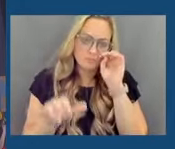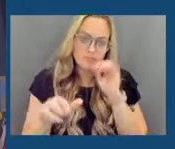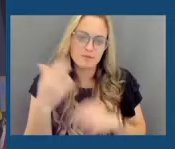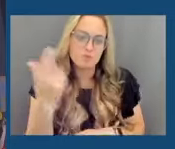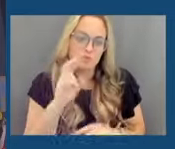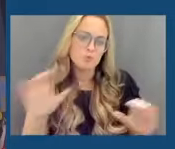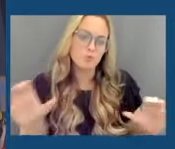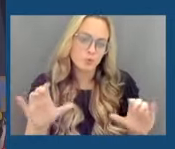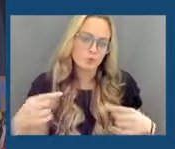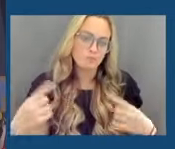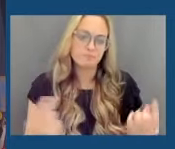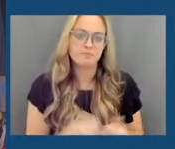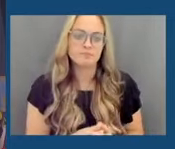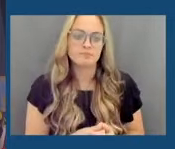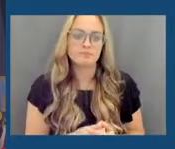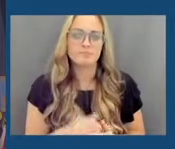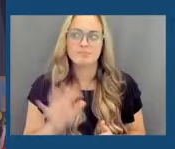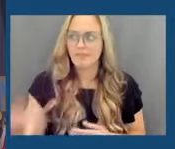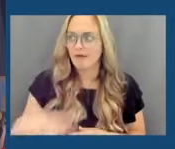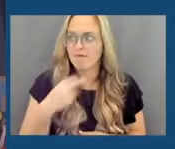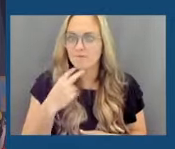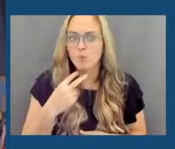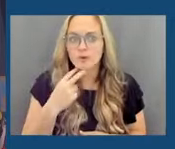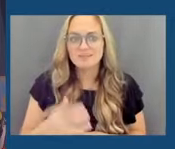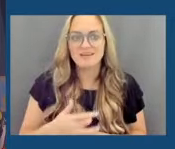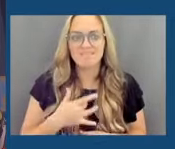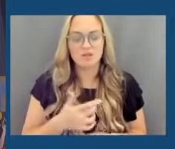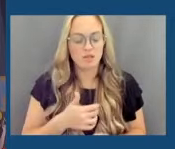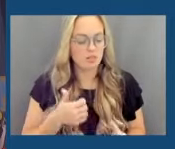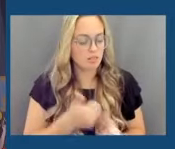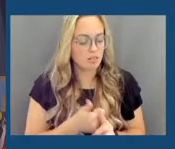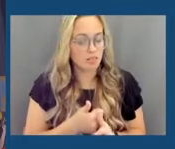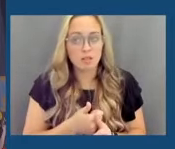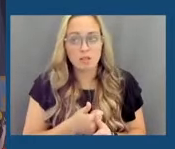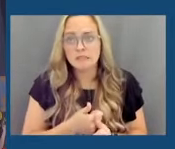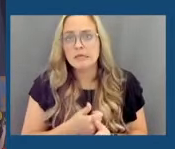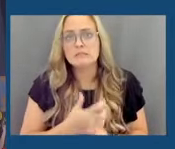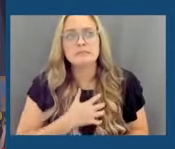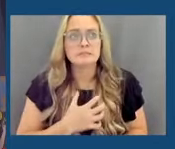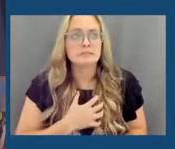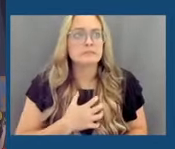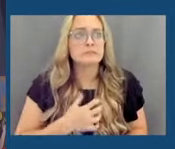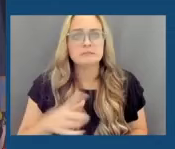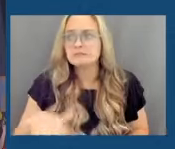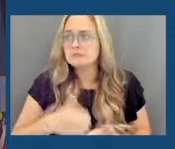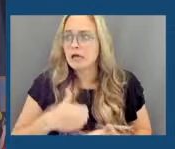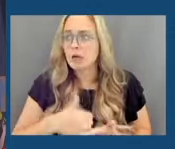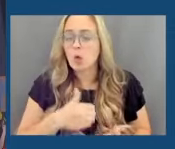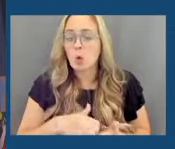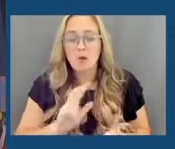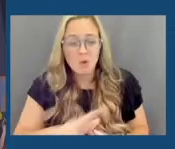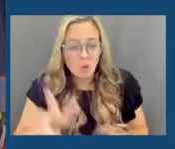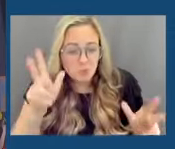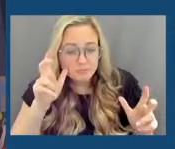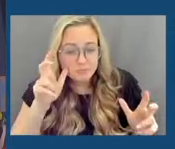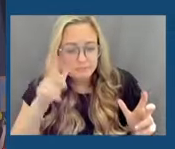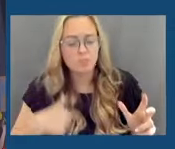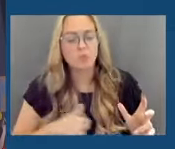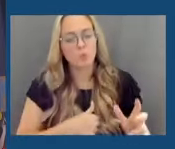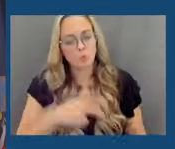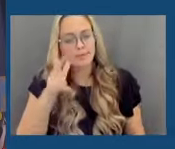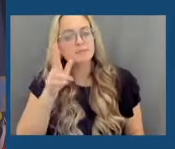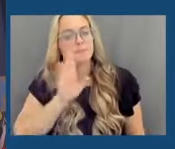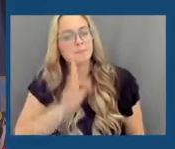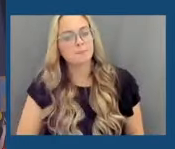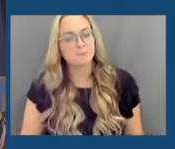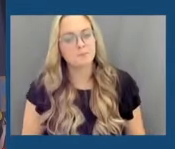do. It's those voices that feel that no one ever listens to them, yet we do. We do. And it's so